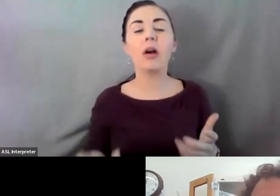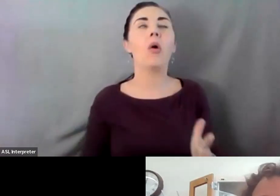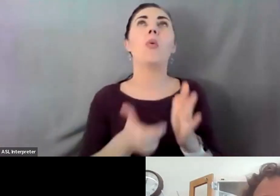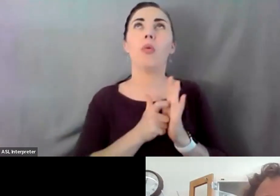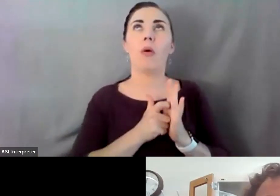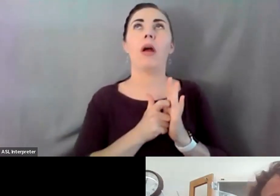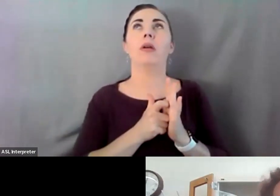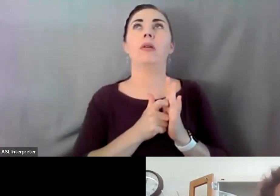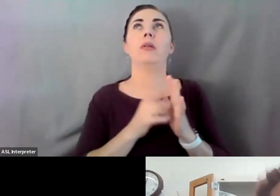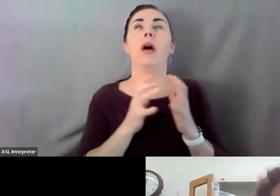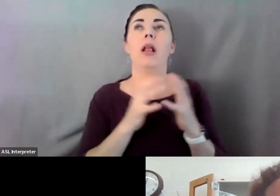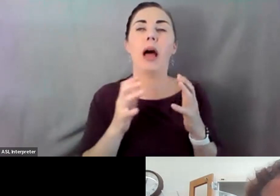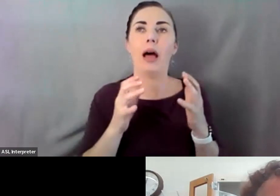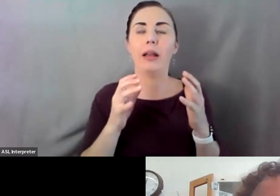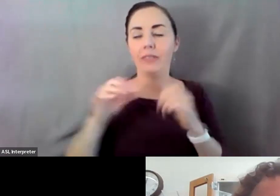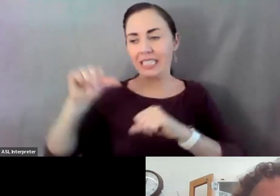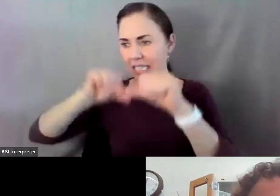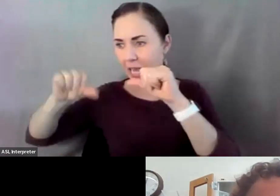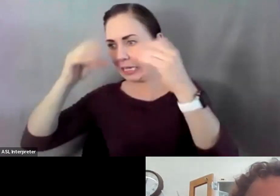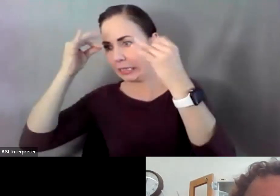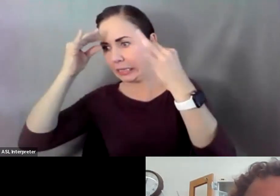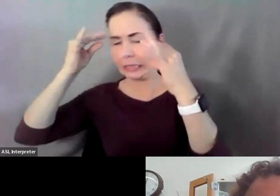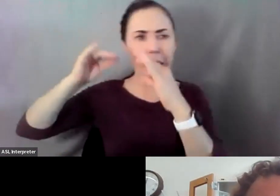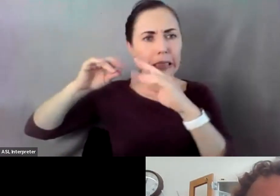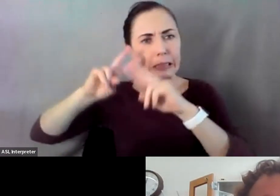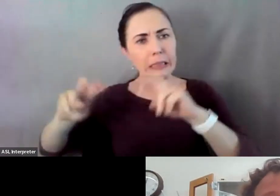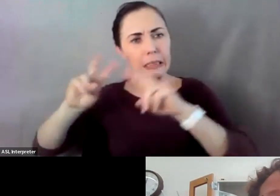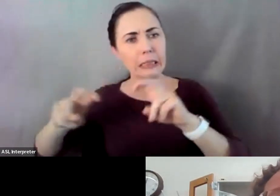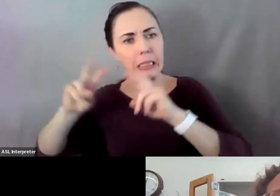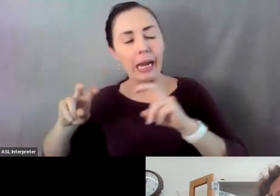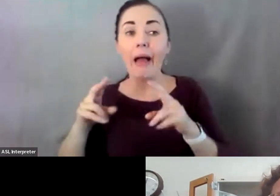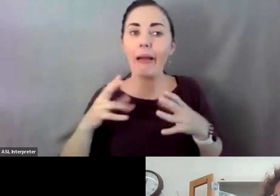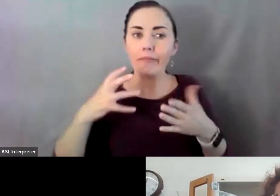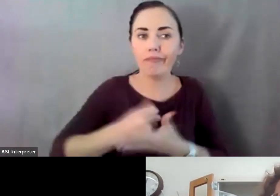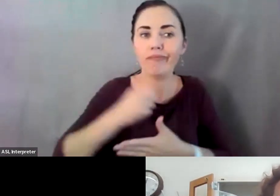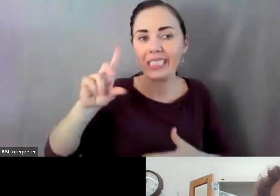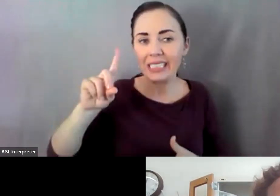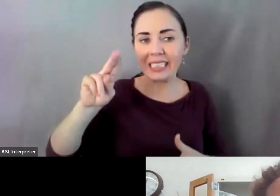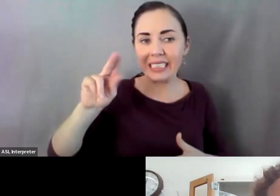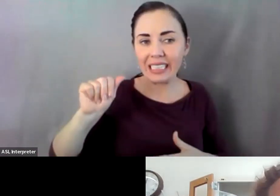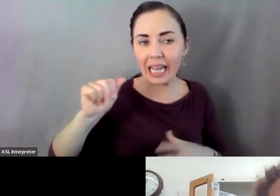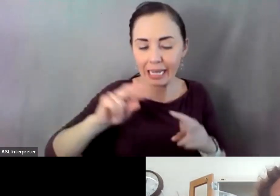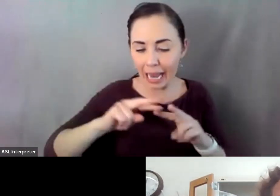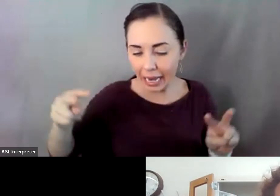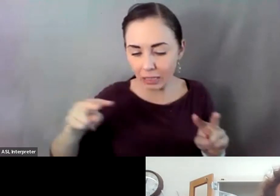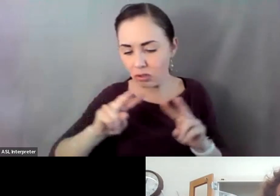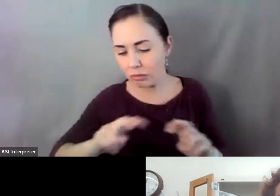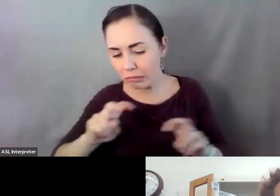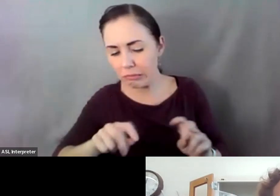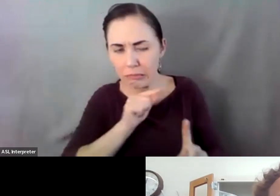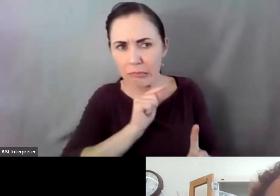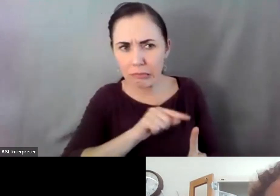of development of science, in particular working with DNA. And one of the other videos in this Science to Go